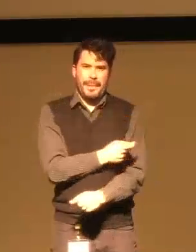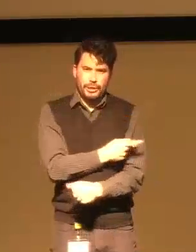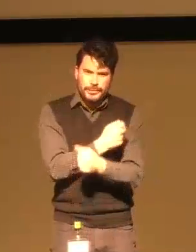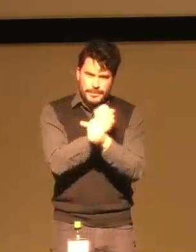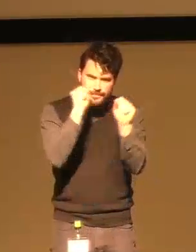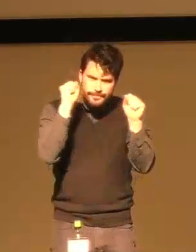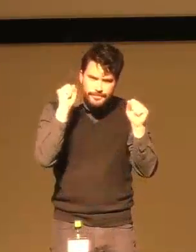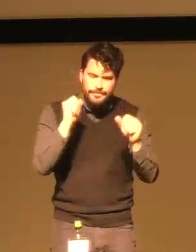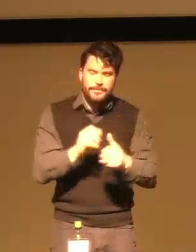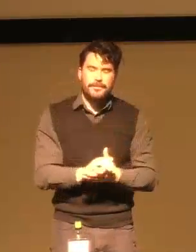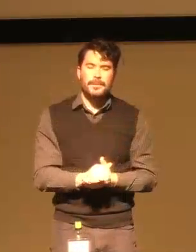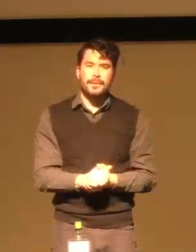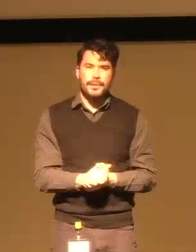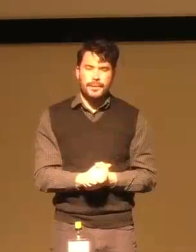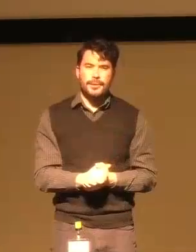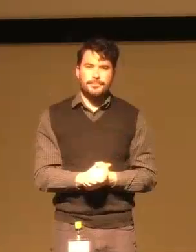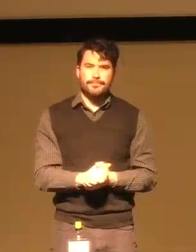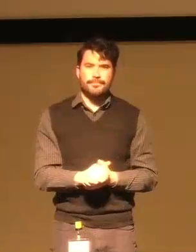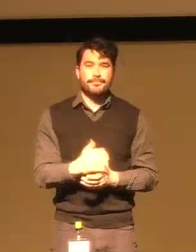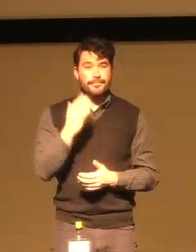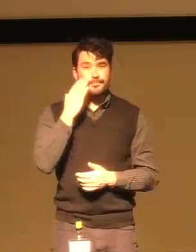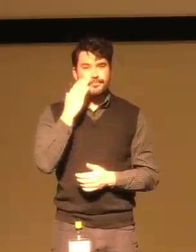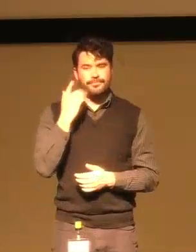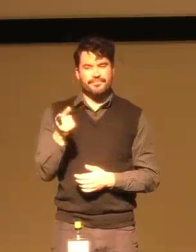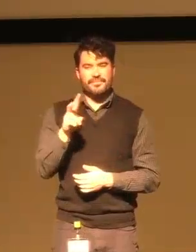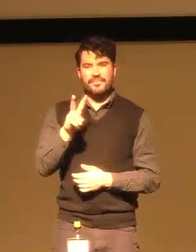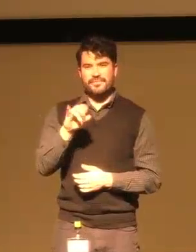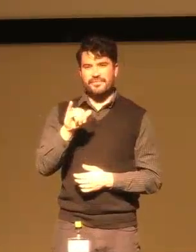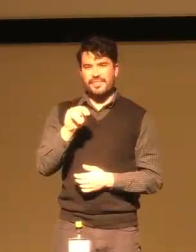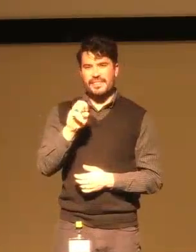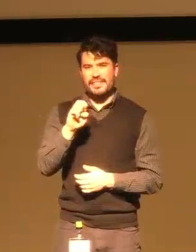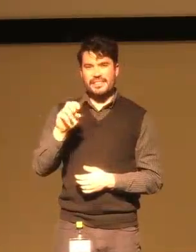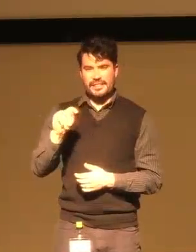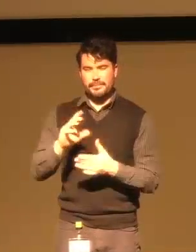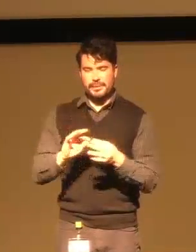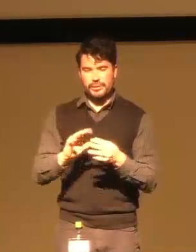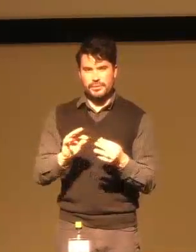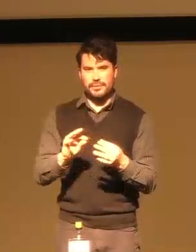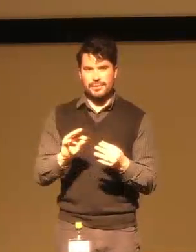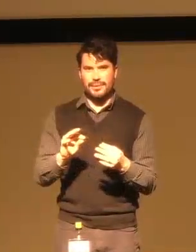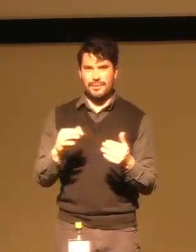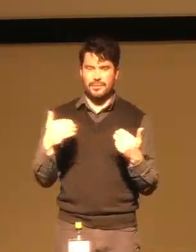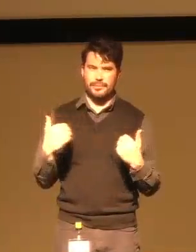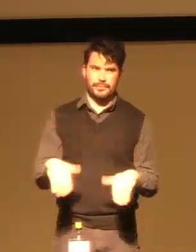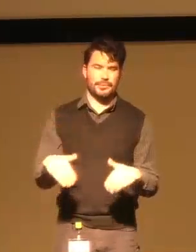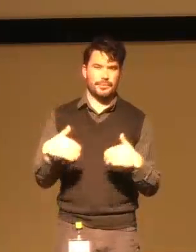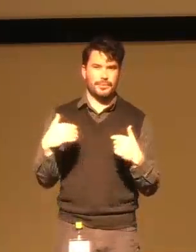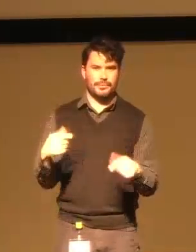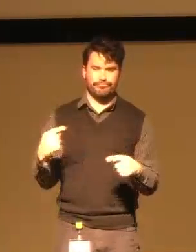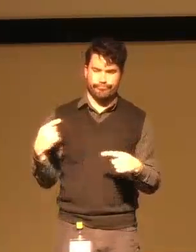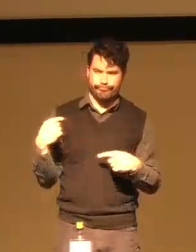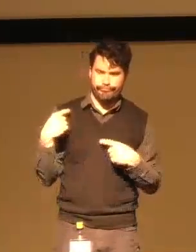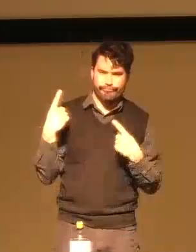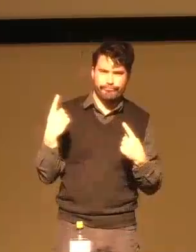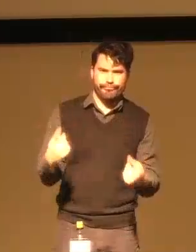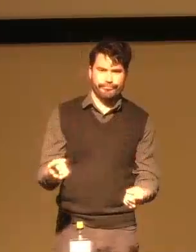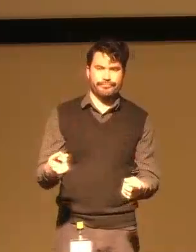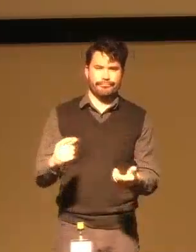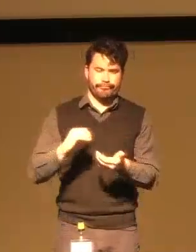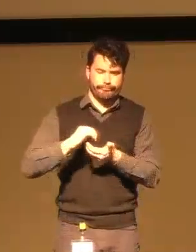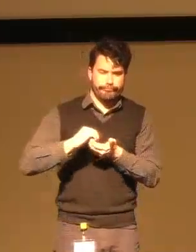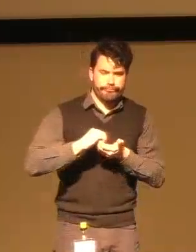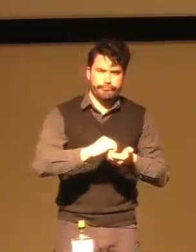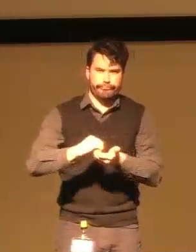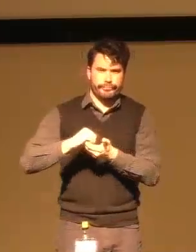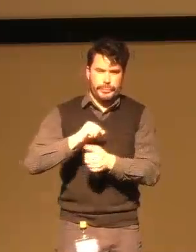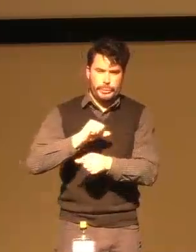And as you heard, Vineet, the teamwork that we've seen